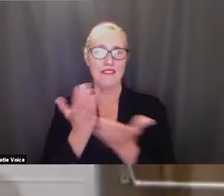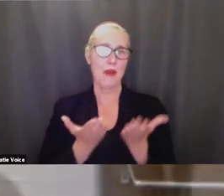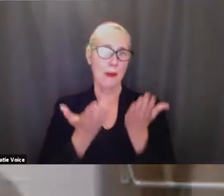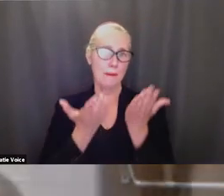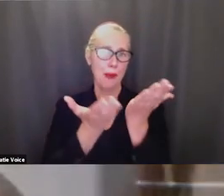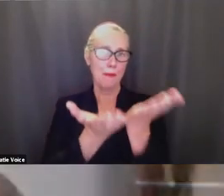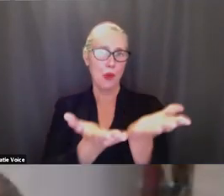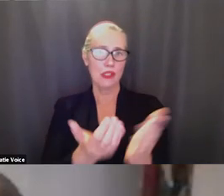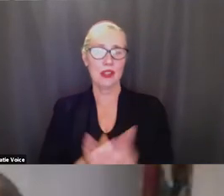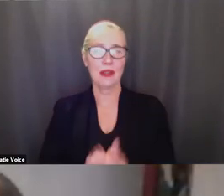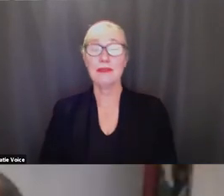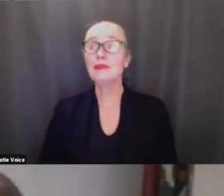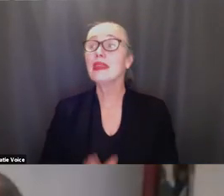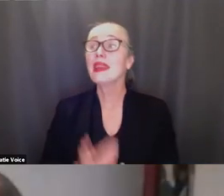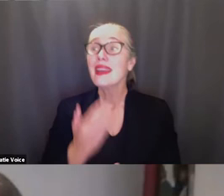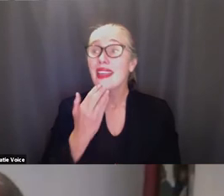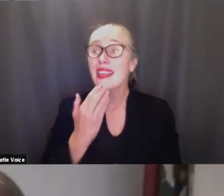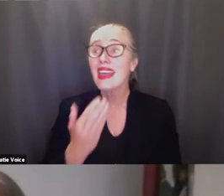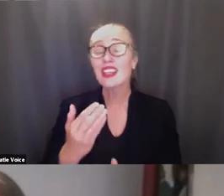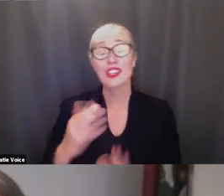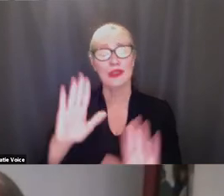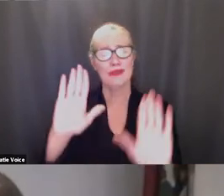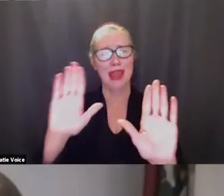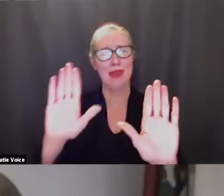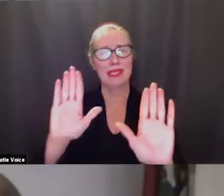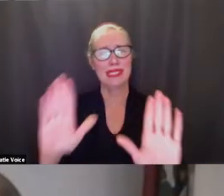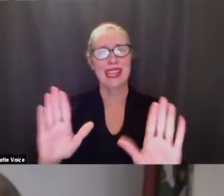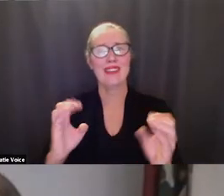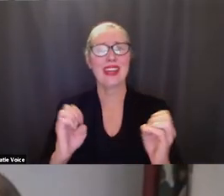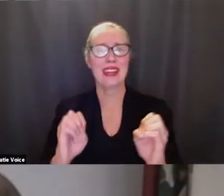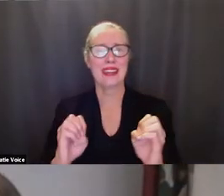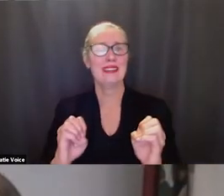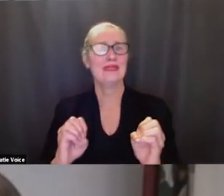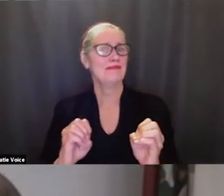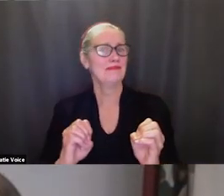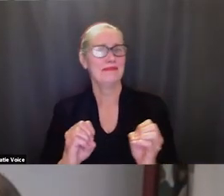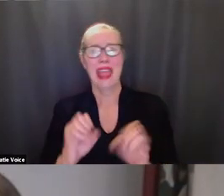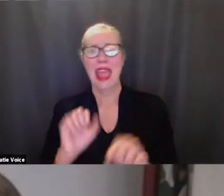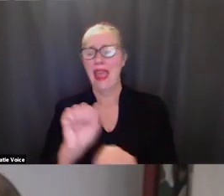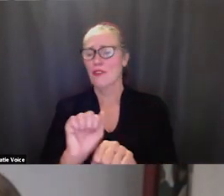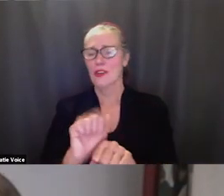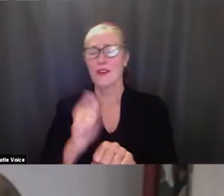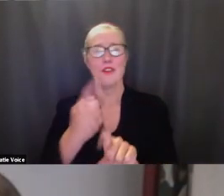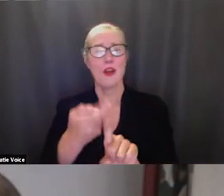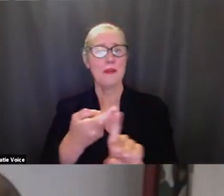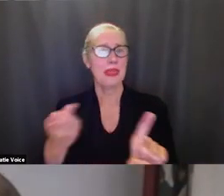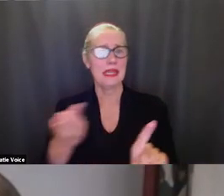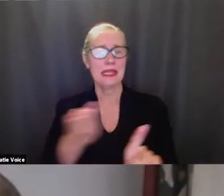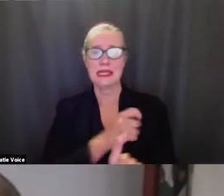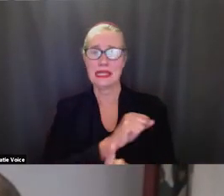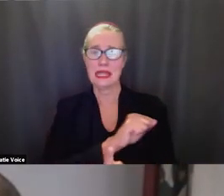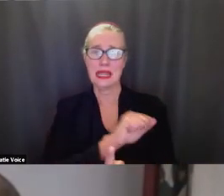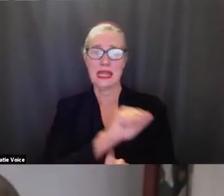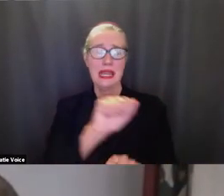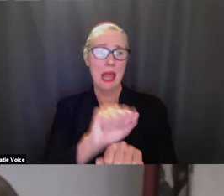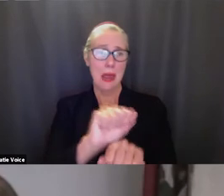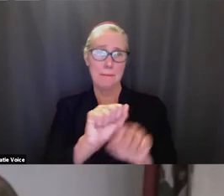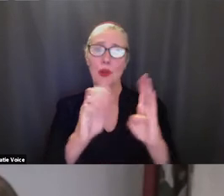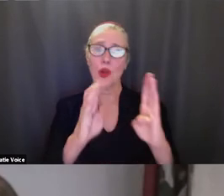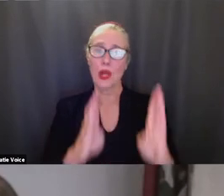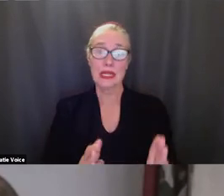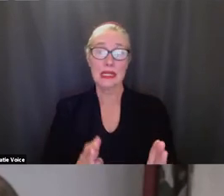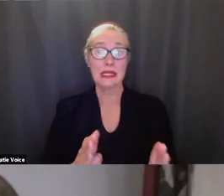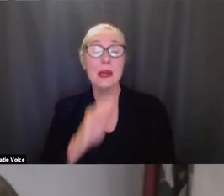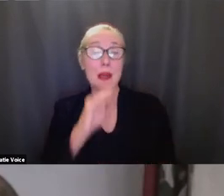i thank you very much outstanding effort on the part of these employees mr hill are there any public comments on this item